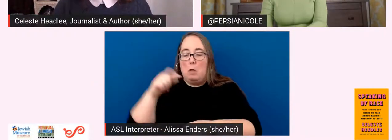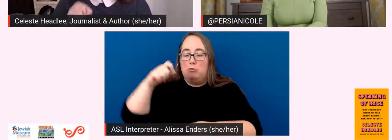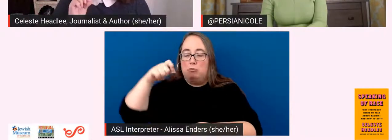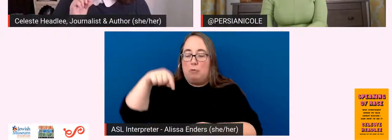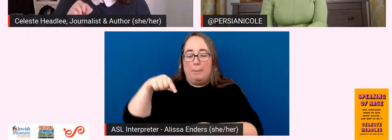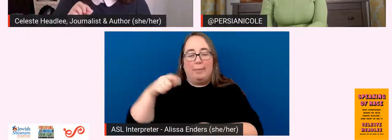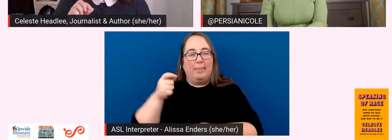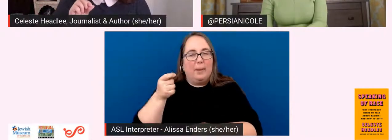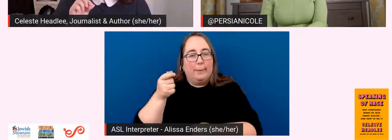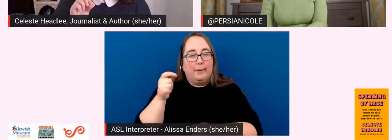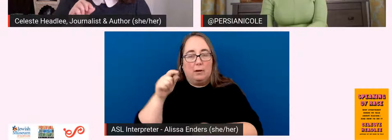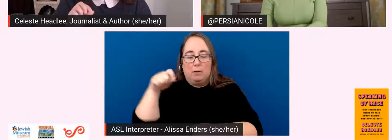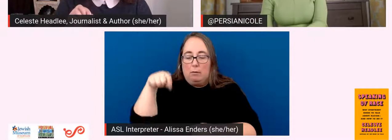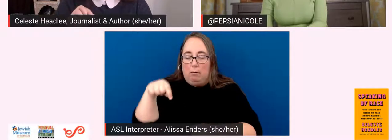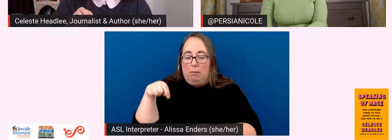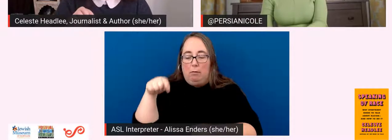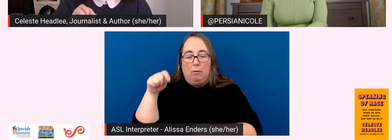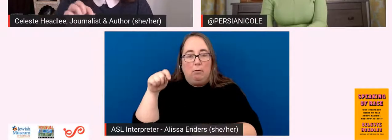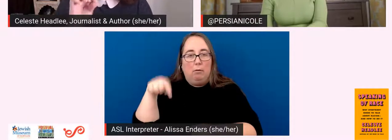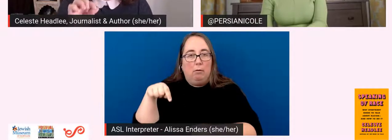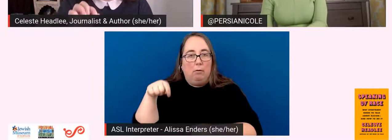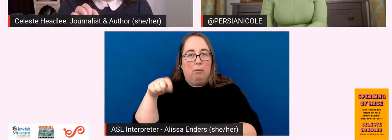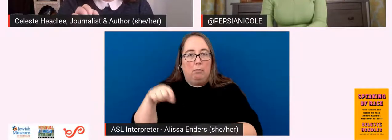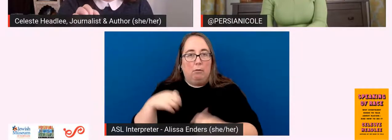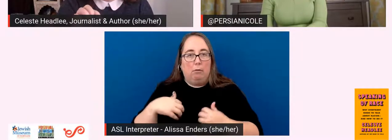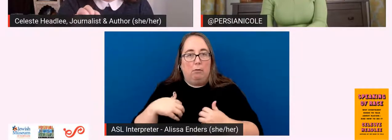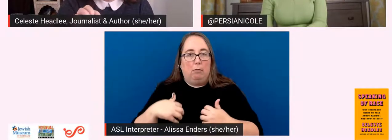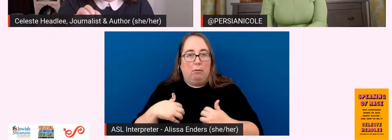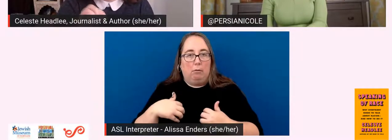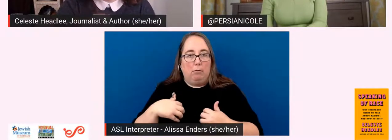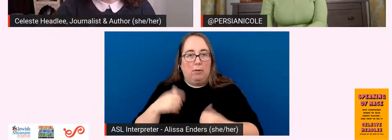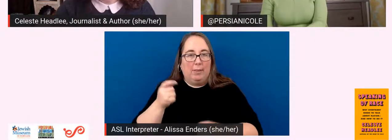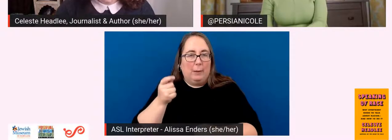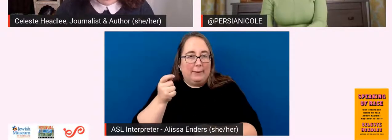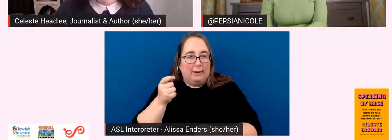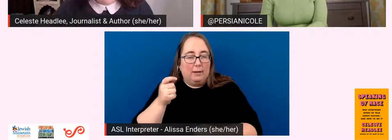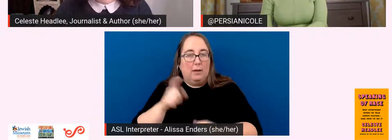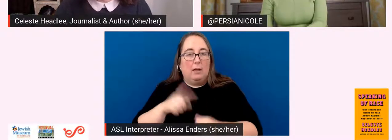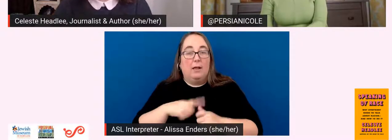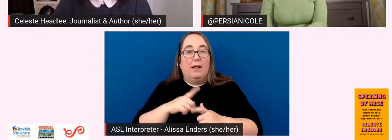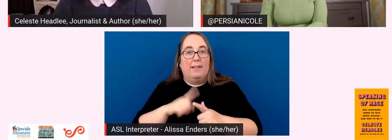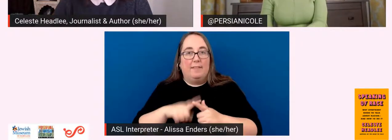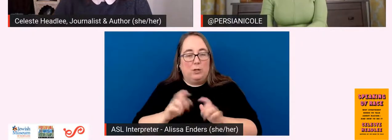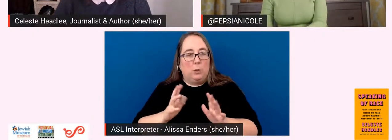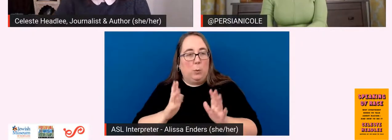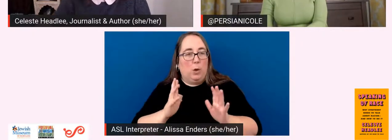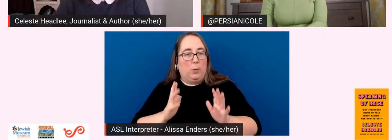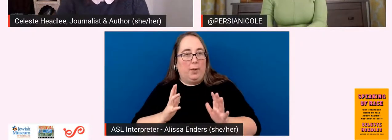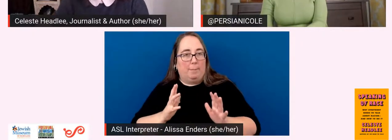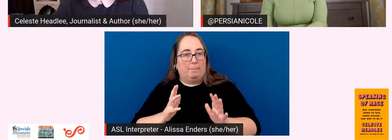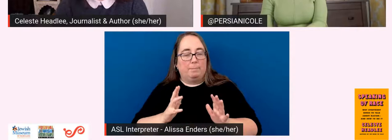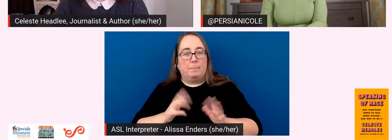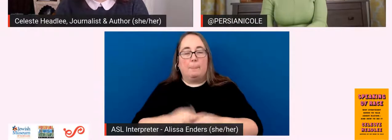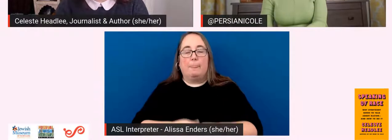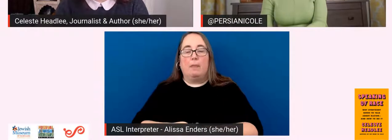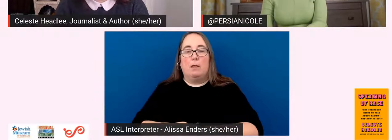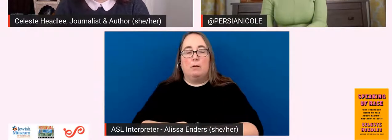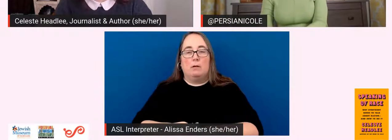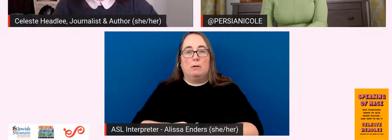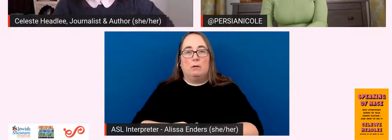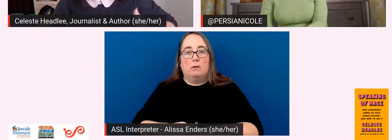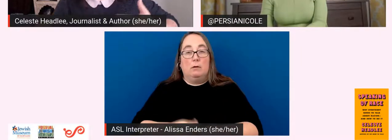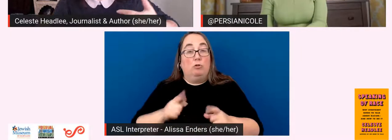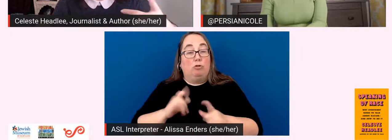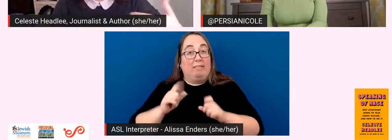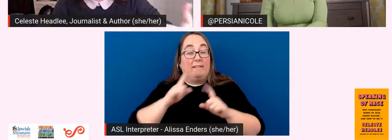looking to plant a seed of dissent. Just a seed. And then you can walk away. And if, by the way, over the course of that